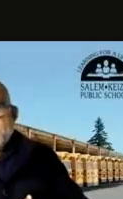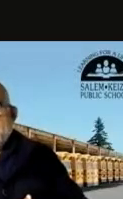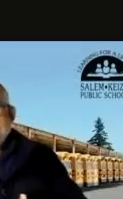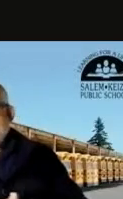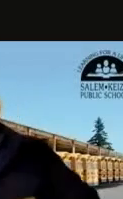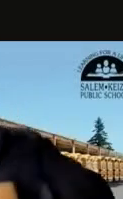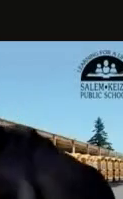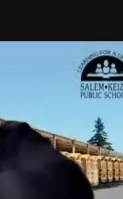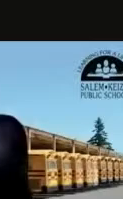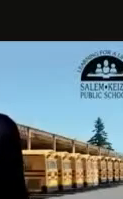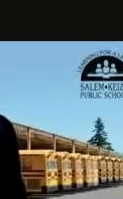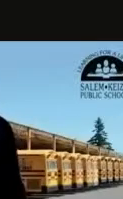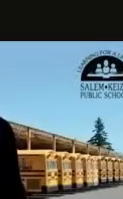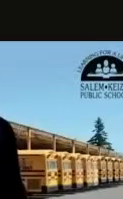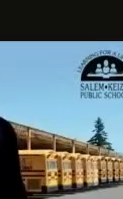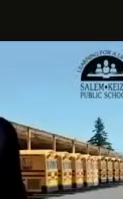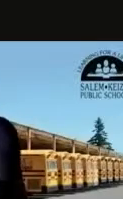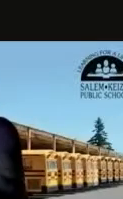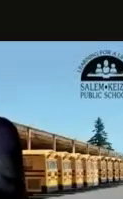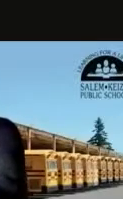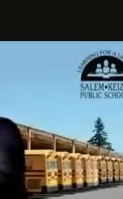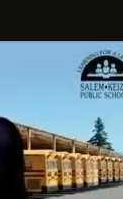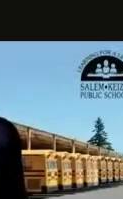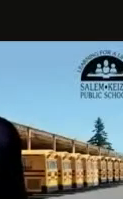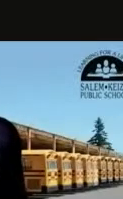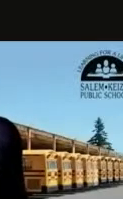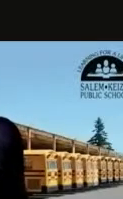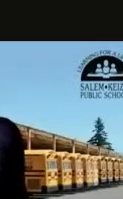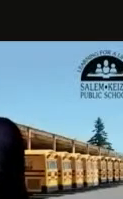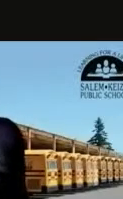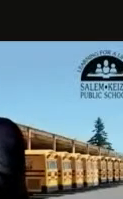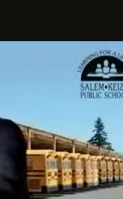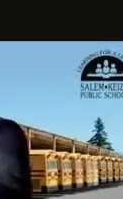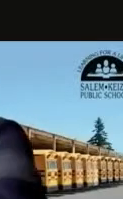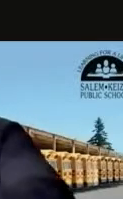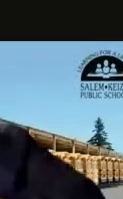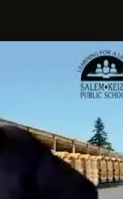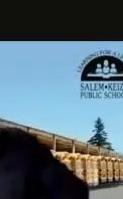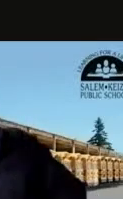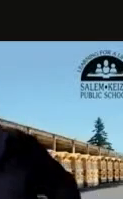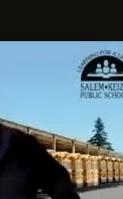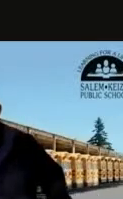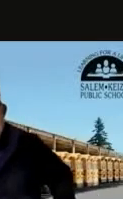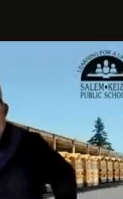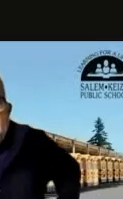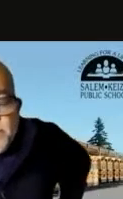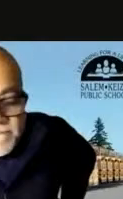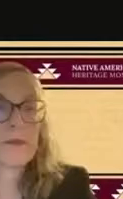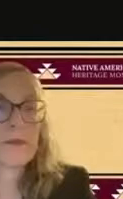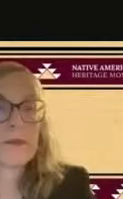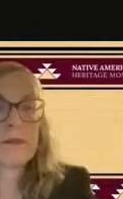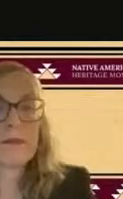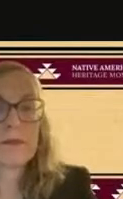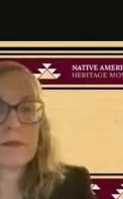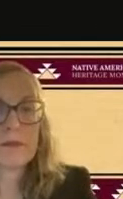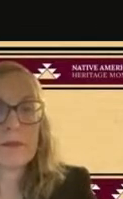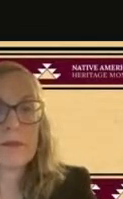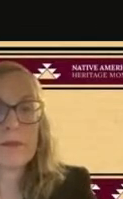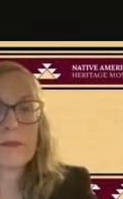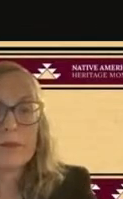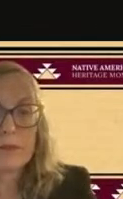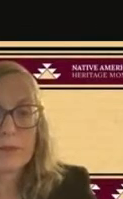profile soon, but first we're going to move to number three on our agenda, which is public comment. And